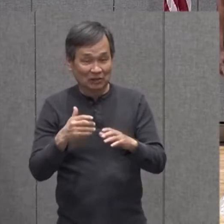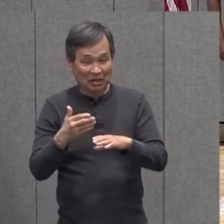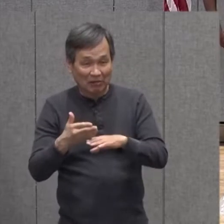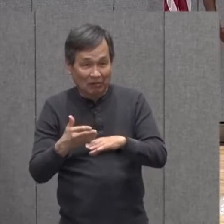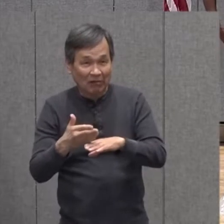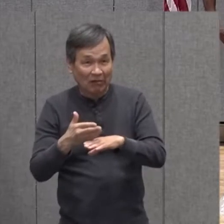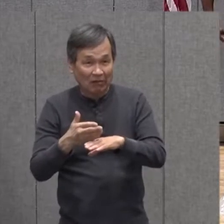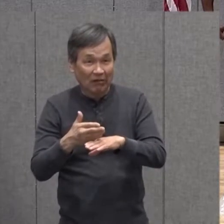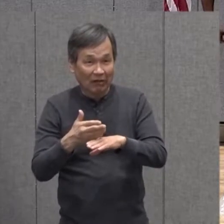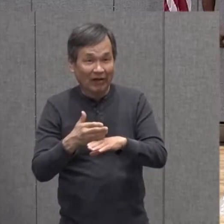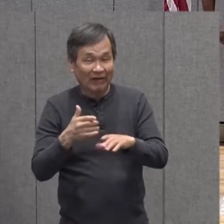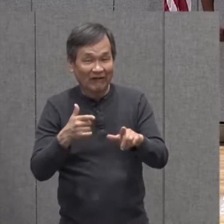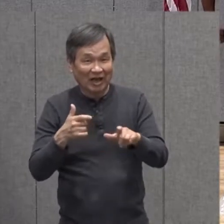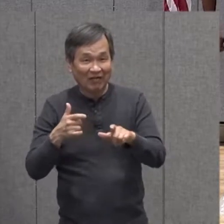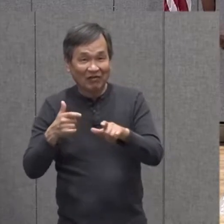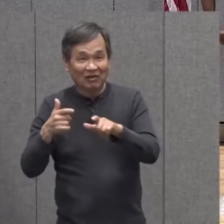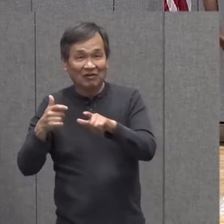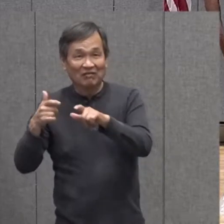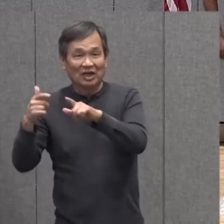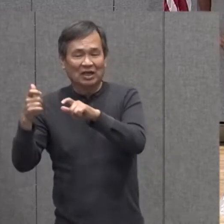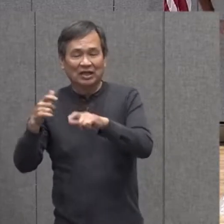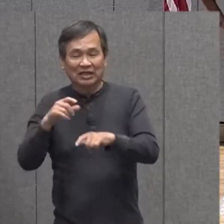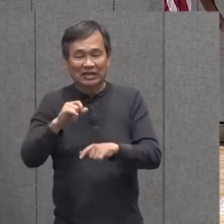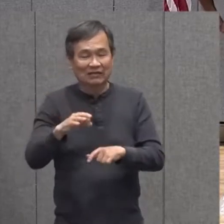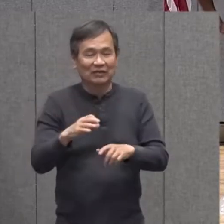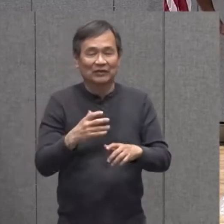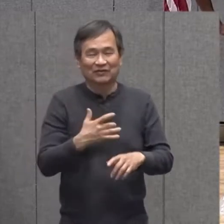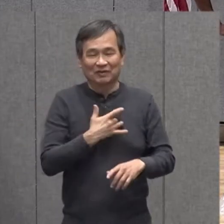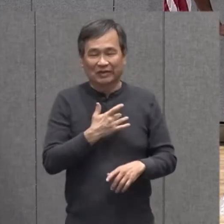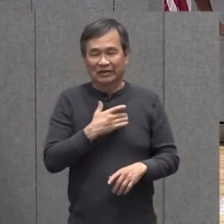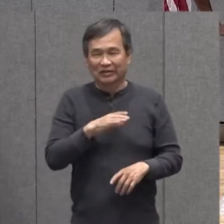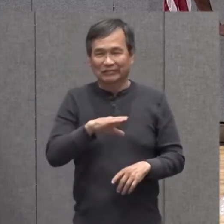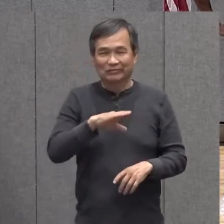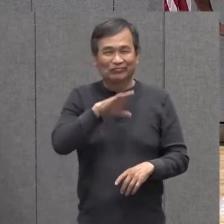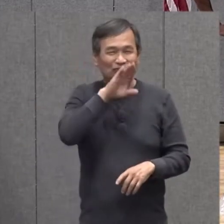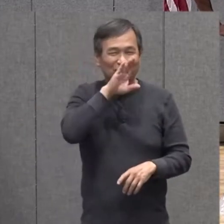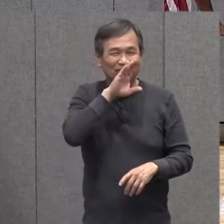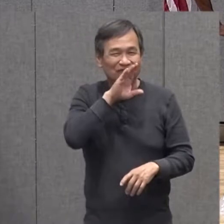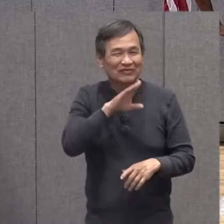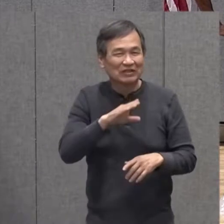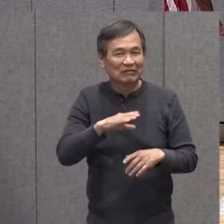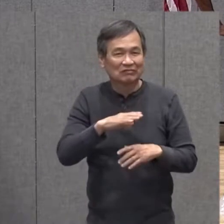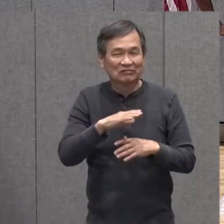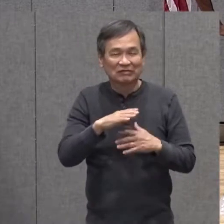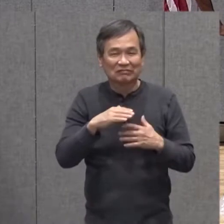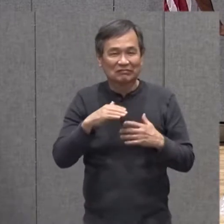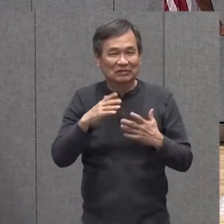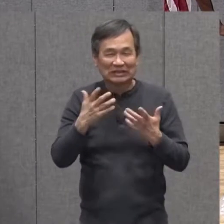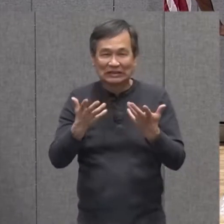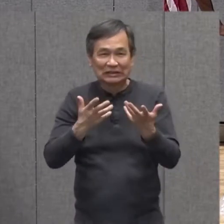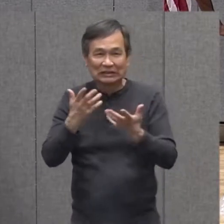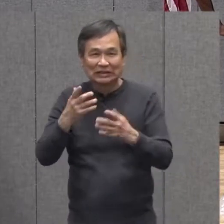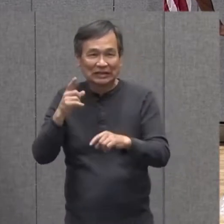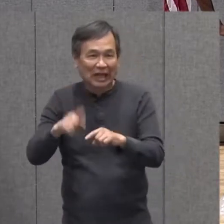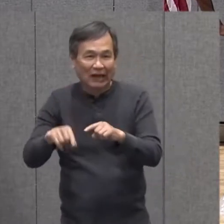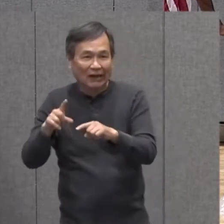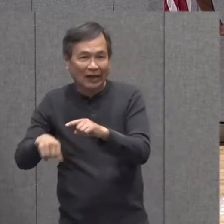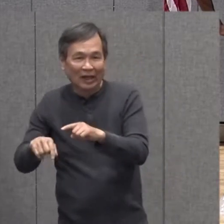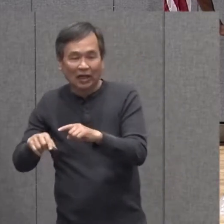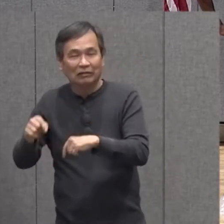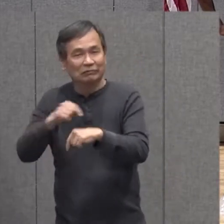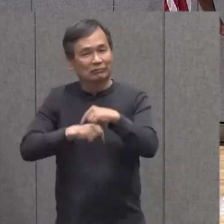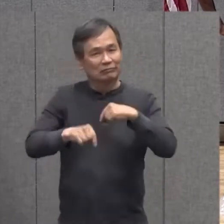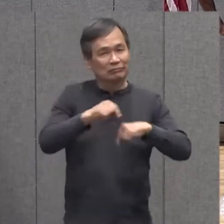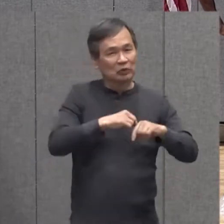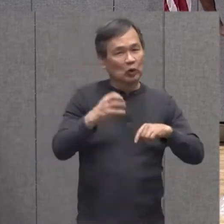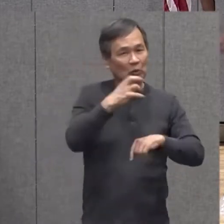faster. Okay? If you start getting frustrated, then go back to a slower movement. Okay? We want